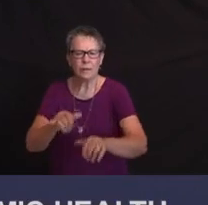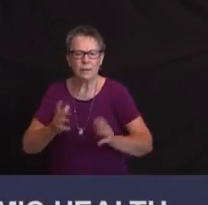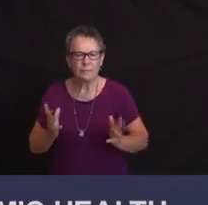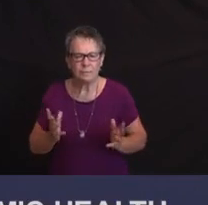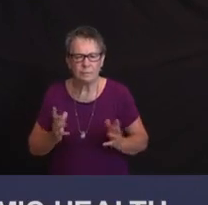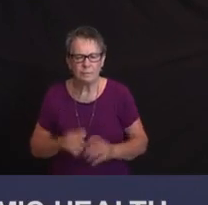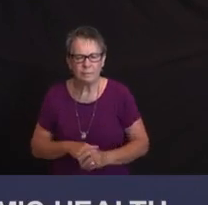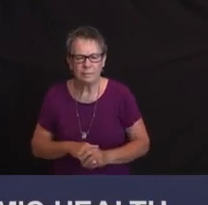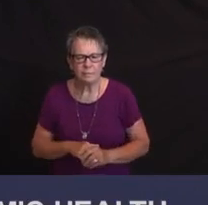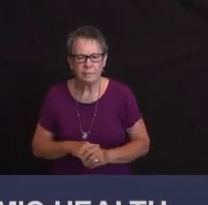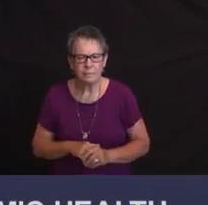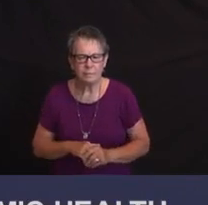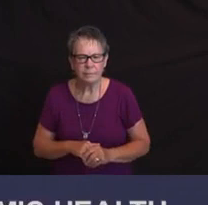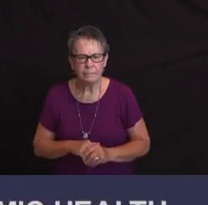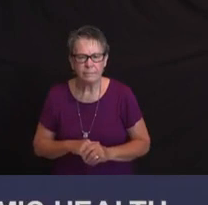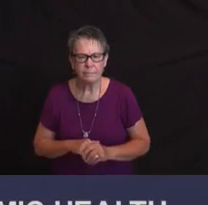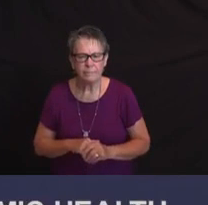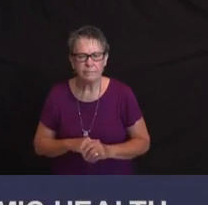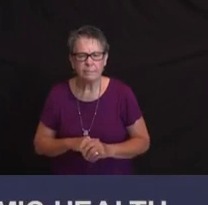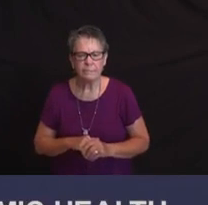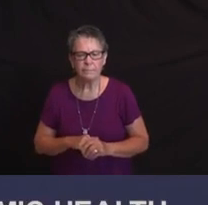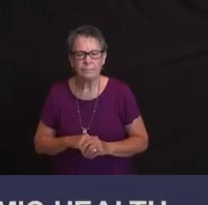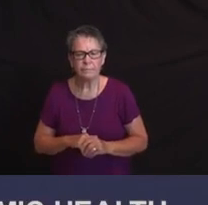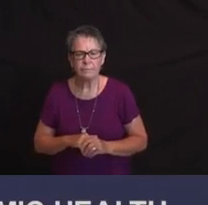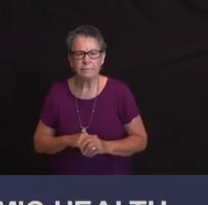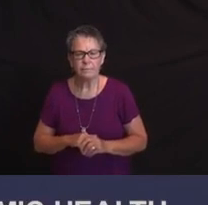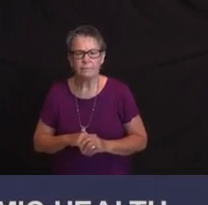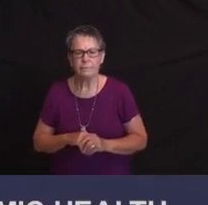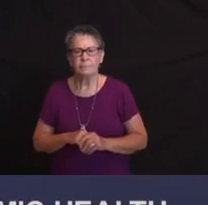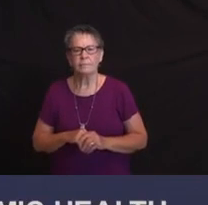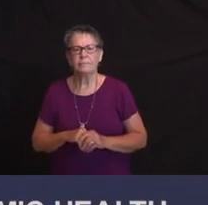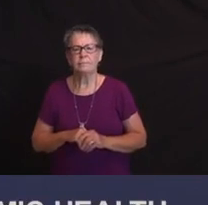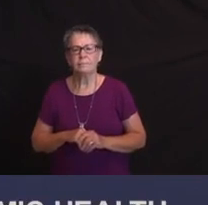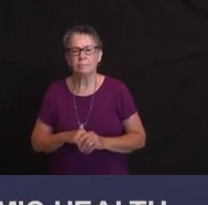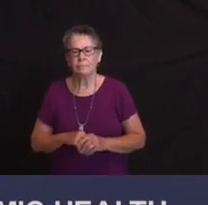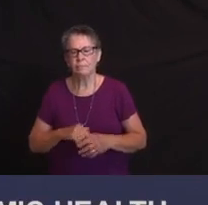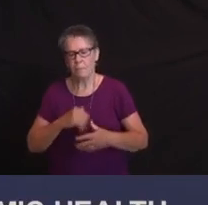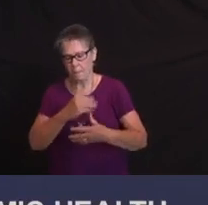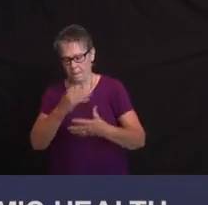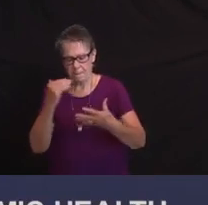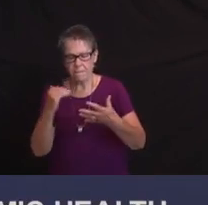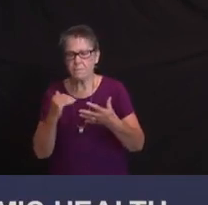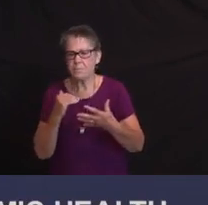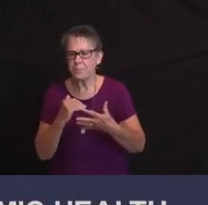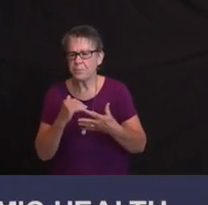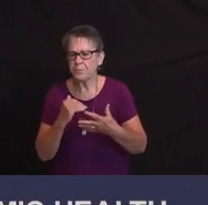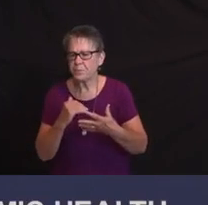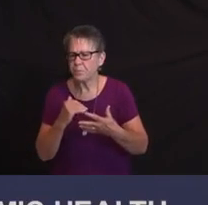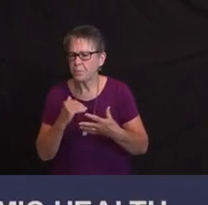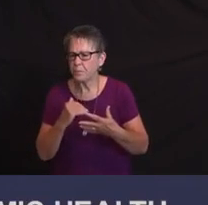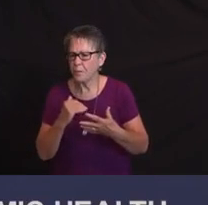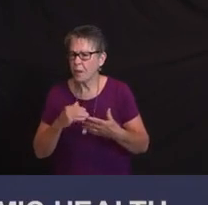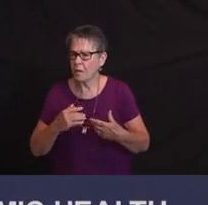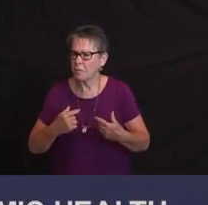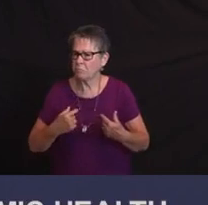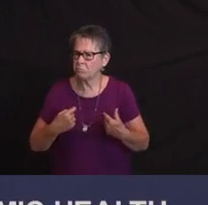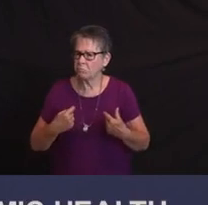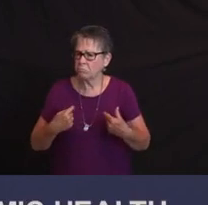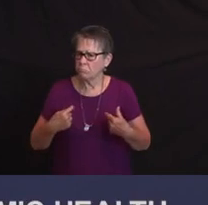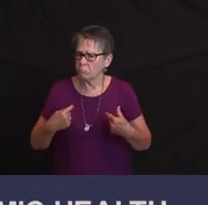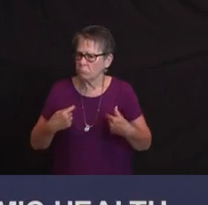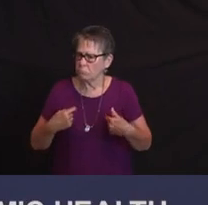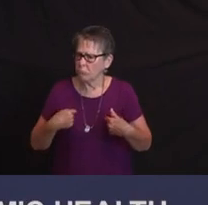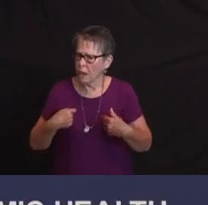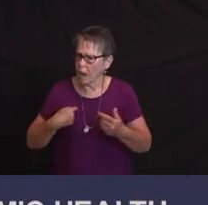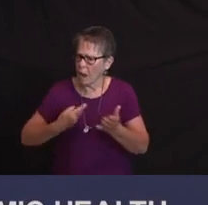position here. Not all kidding aside, not disingenuous at all. We got to